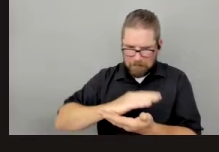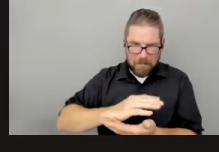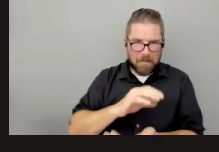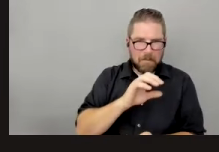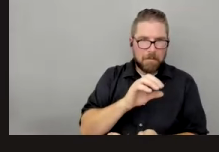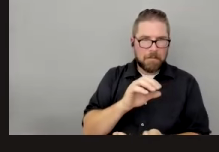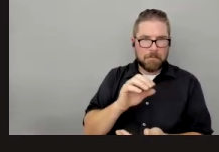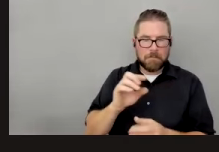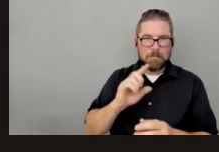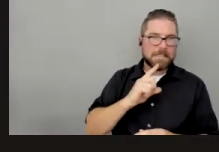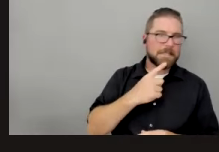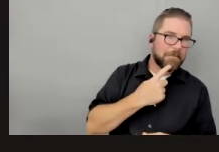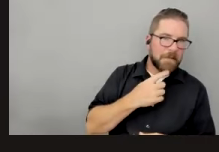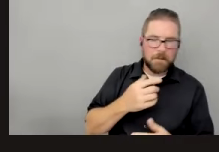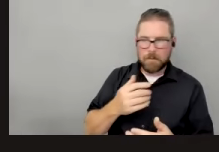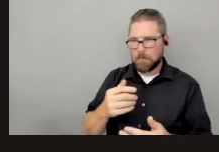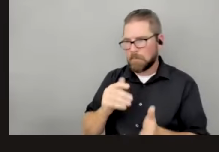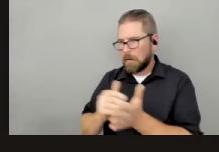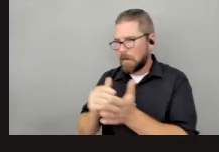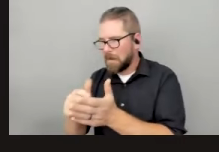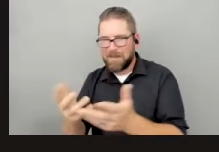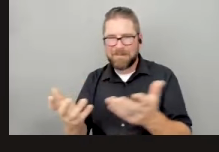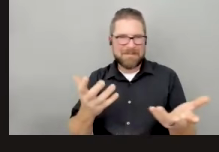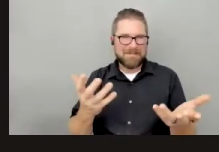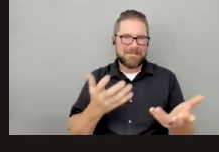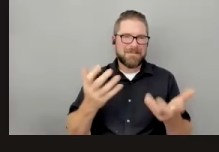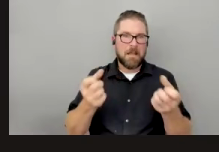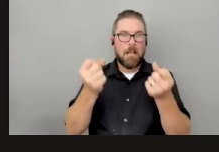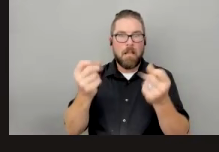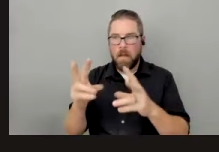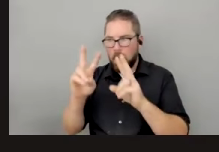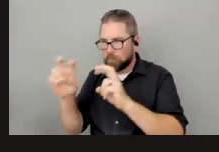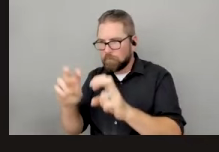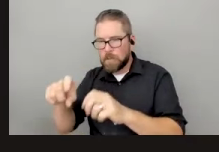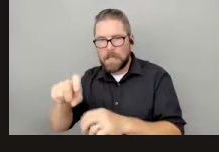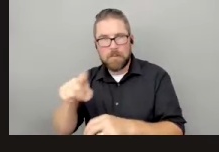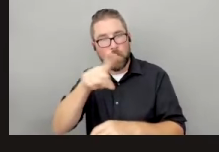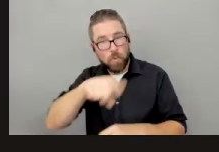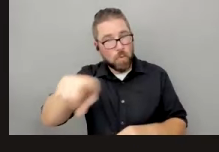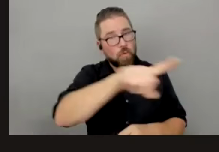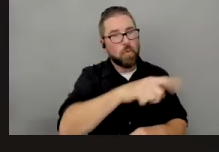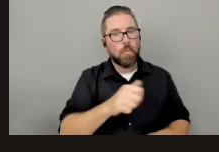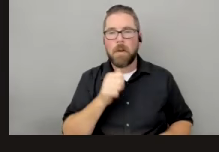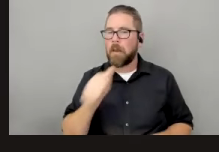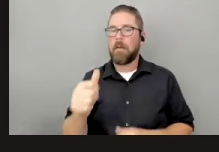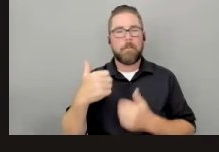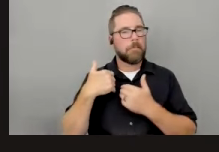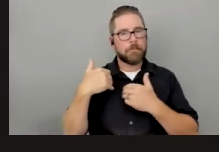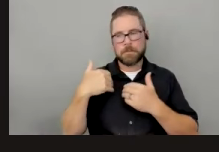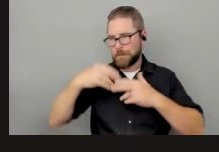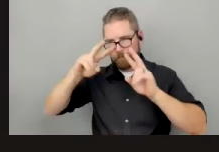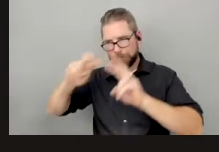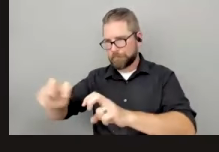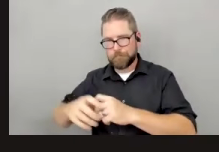you could say that goes into determining, you know, if it is a Title IX violation, right? And that threshold is very high,